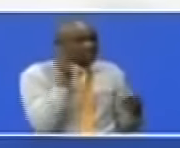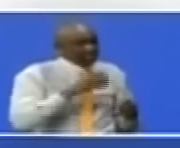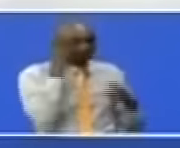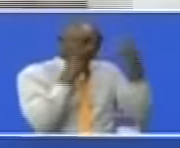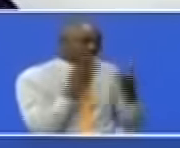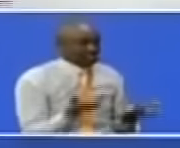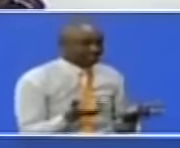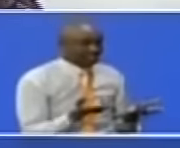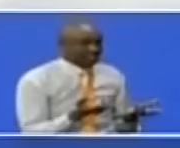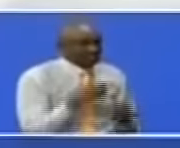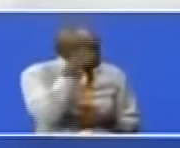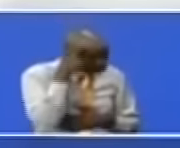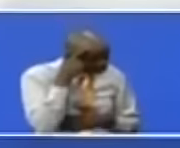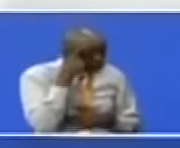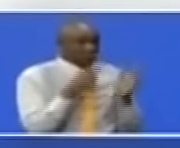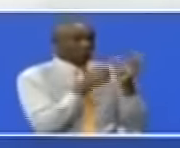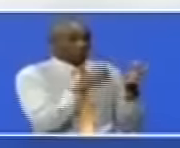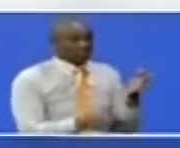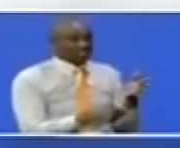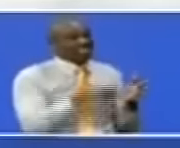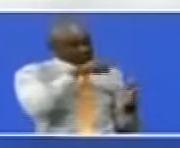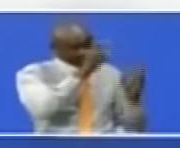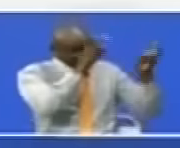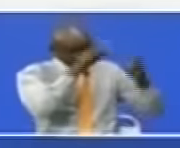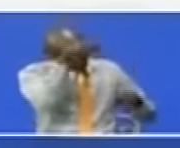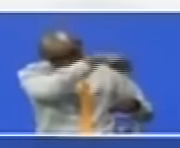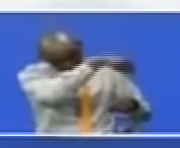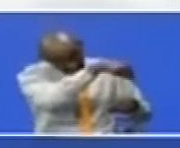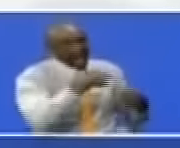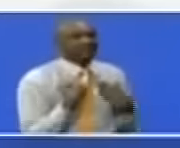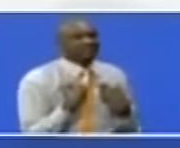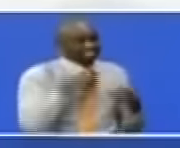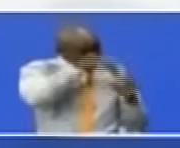worried, because it appears that there are issues in their houses.